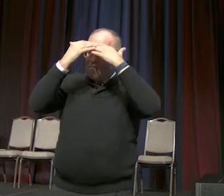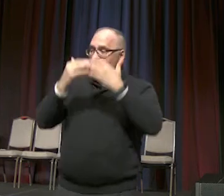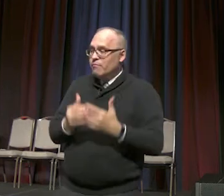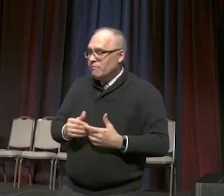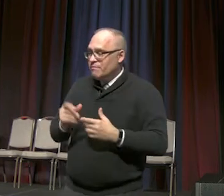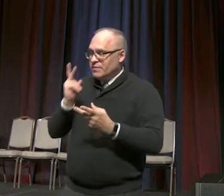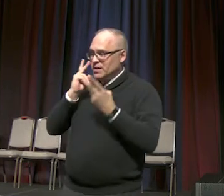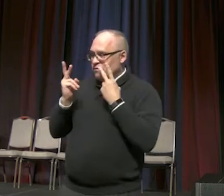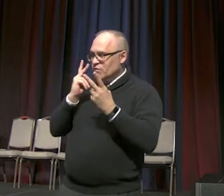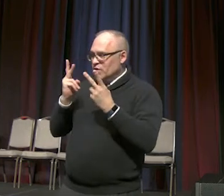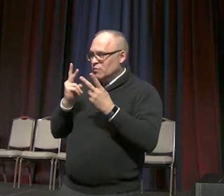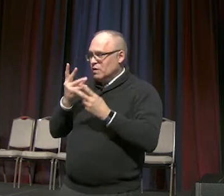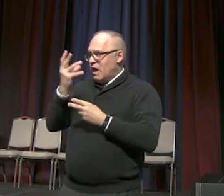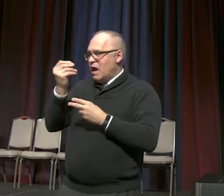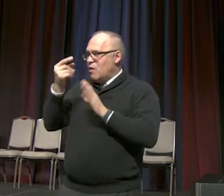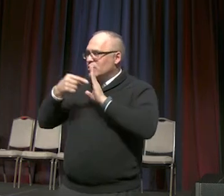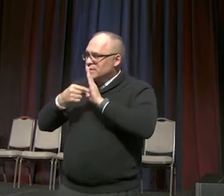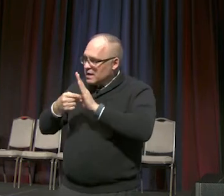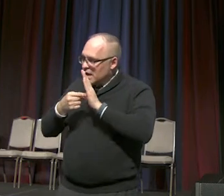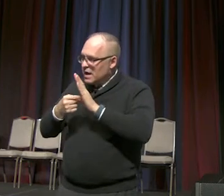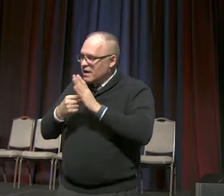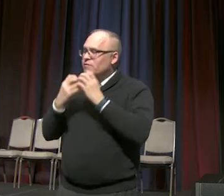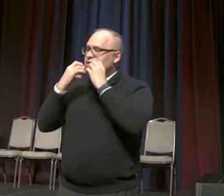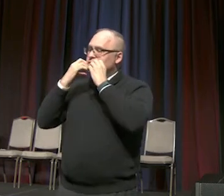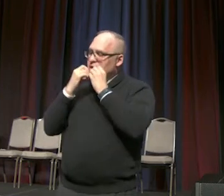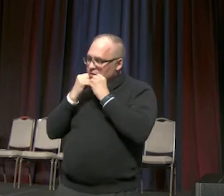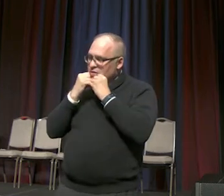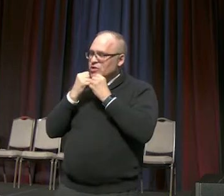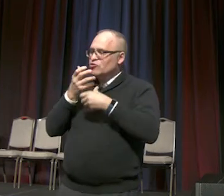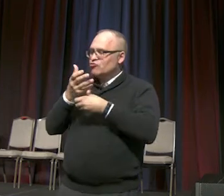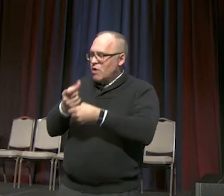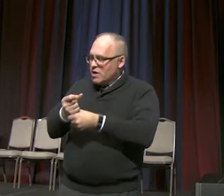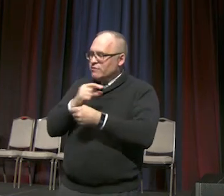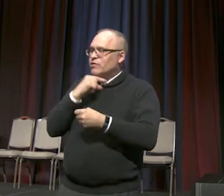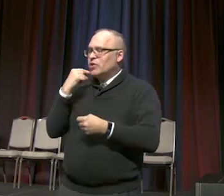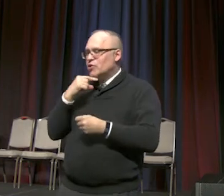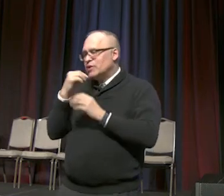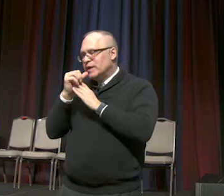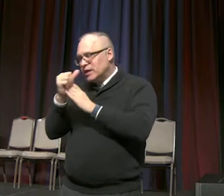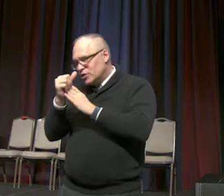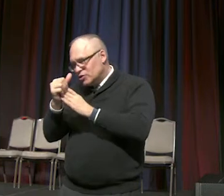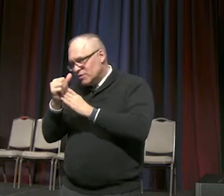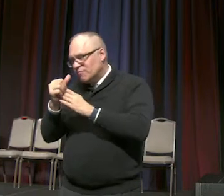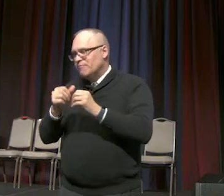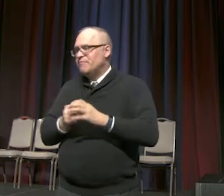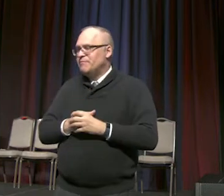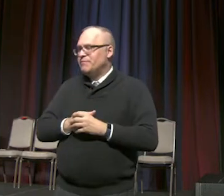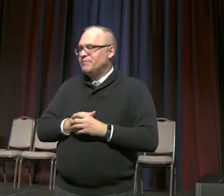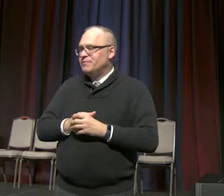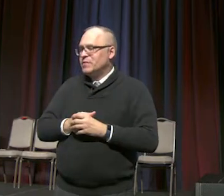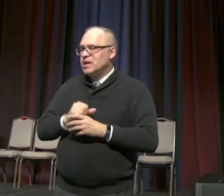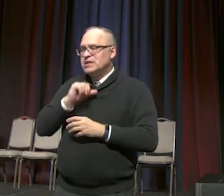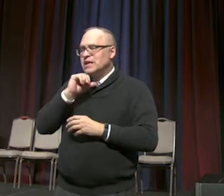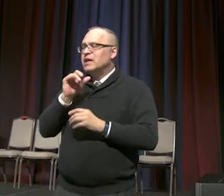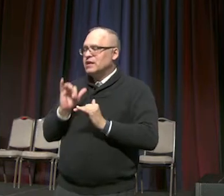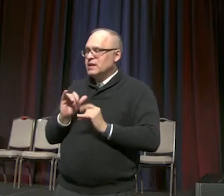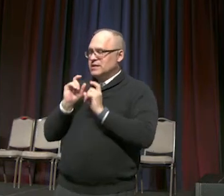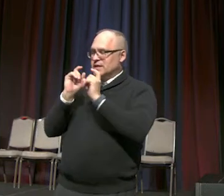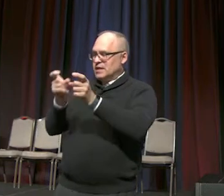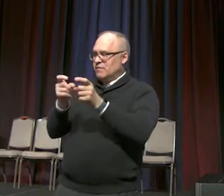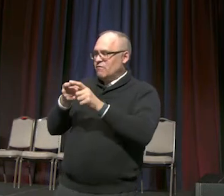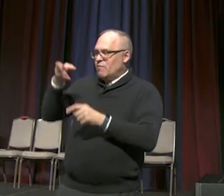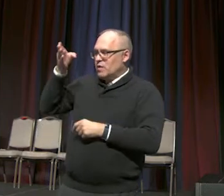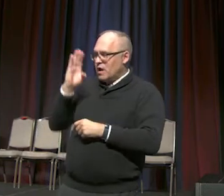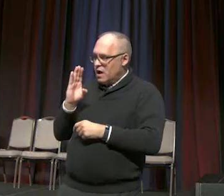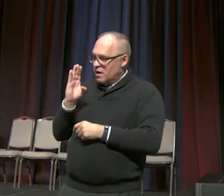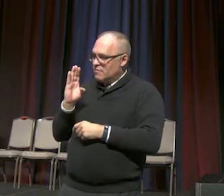is a visible and outward sign of the sacred trust of clergy leadership. It is a gift of